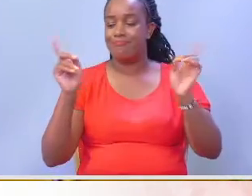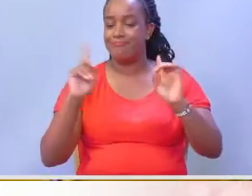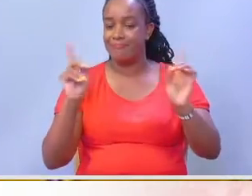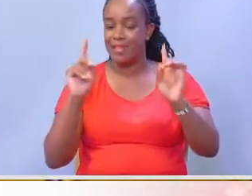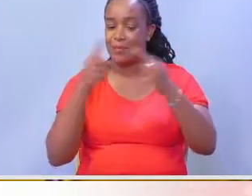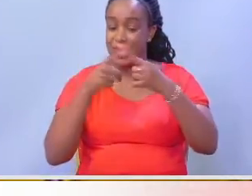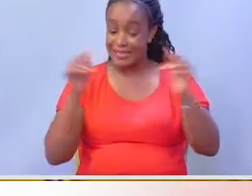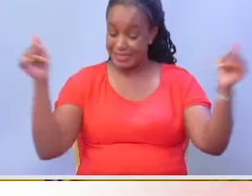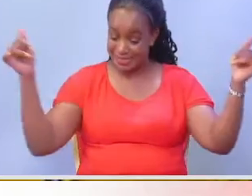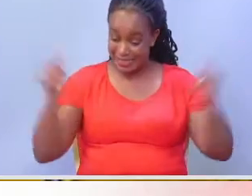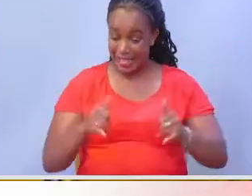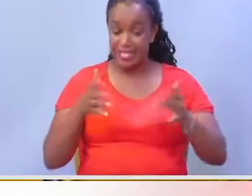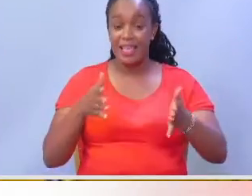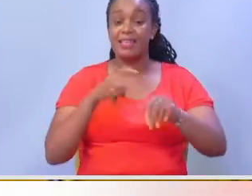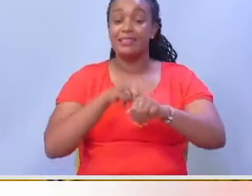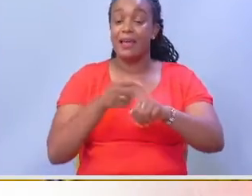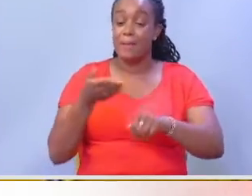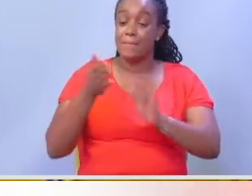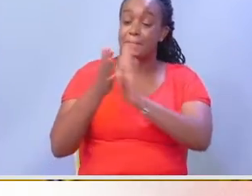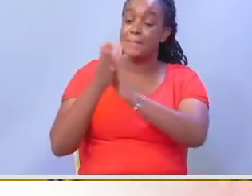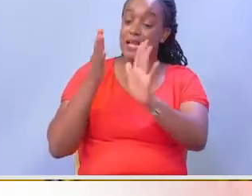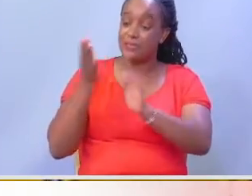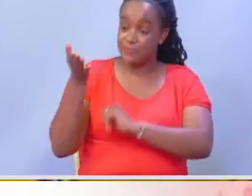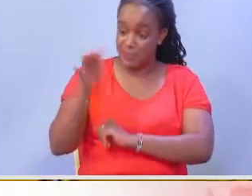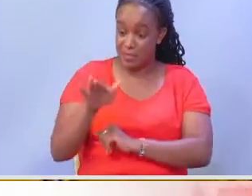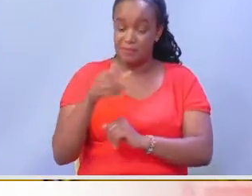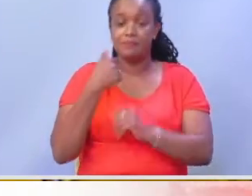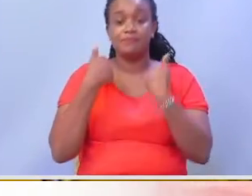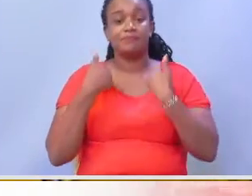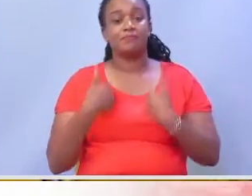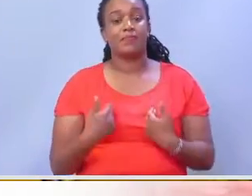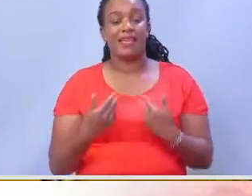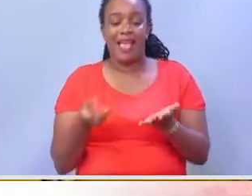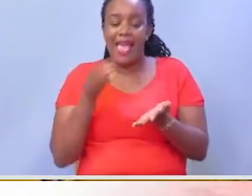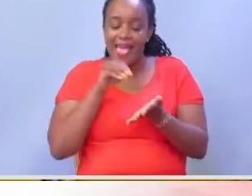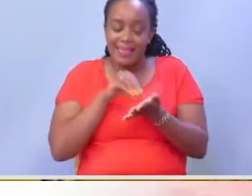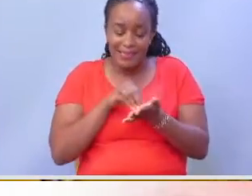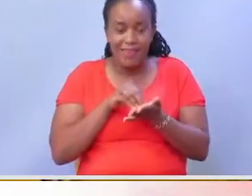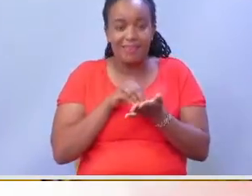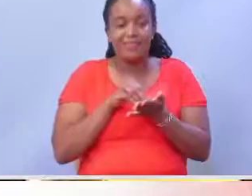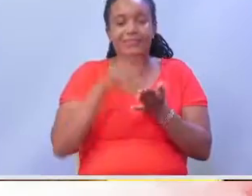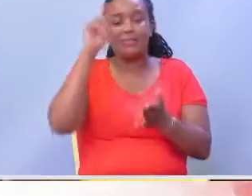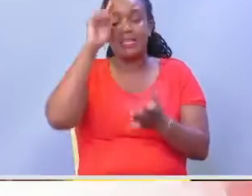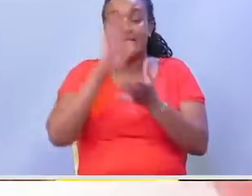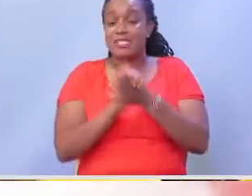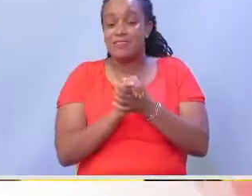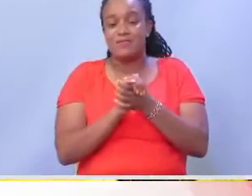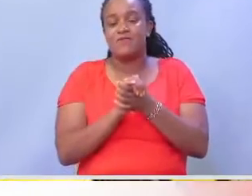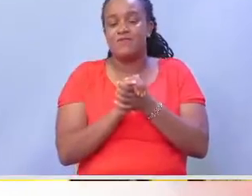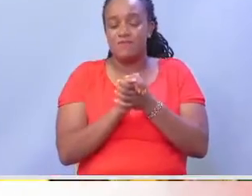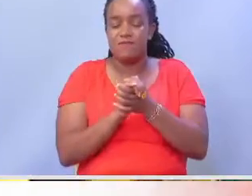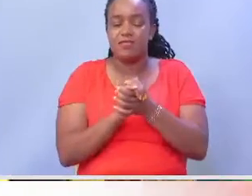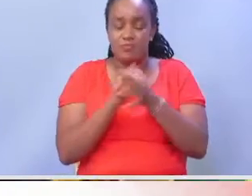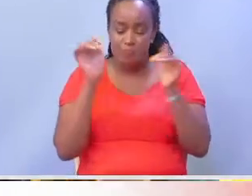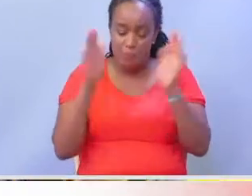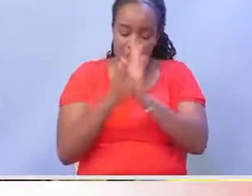huko na wakati basi merudi, mimi ni mmoja wa wale ambao wamesikia furaha mingi sana. Father